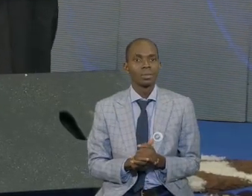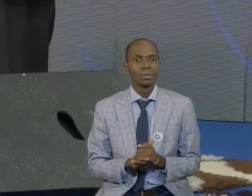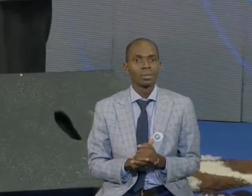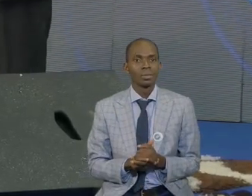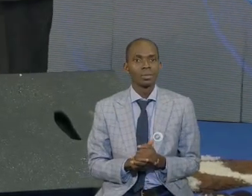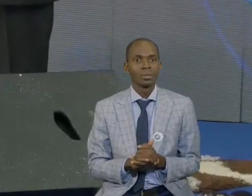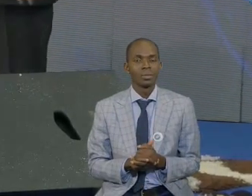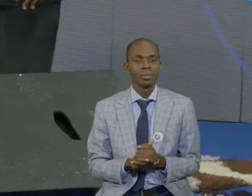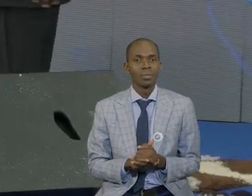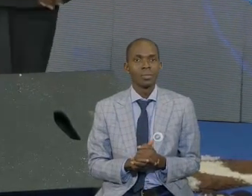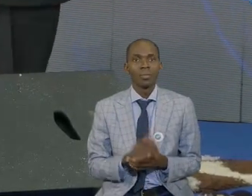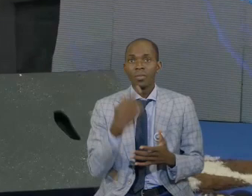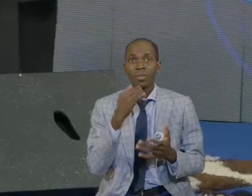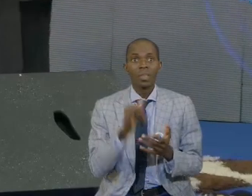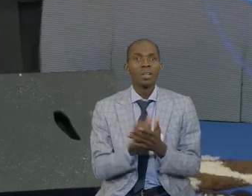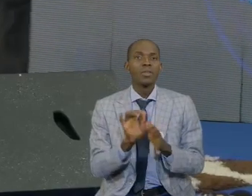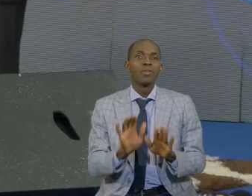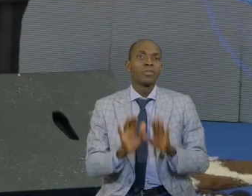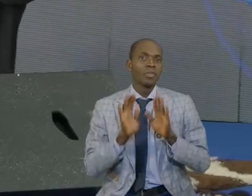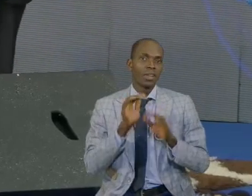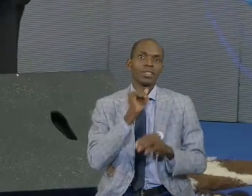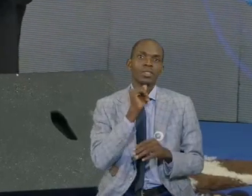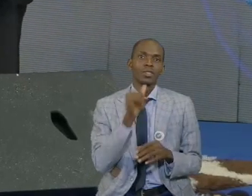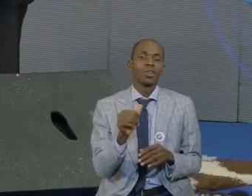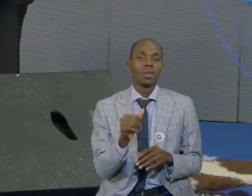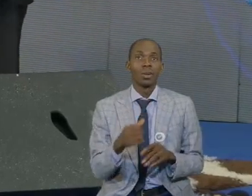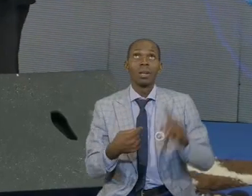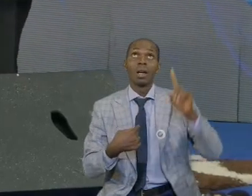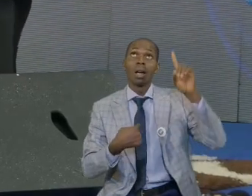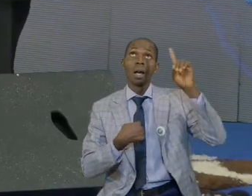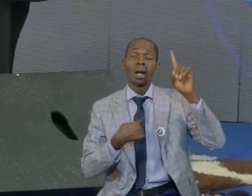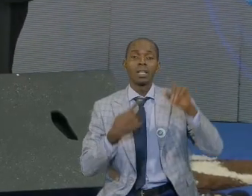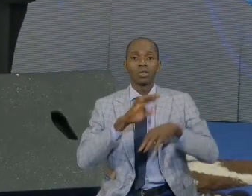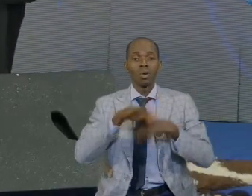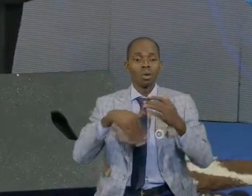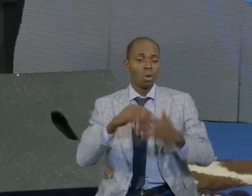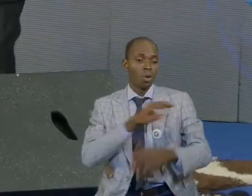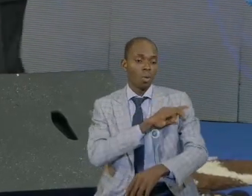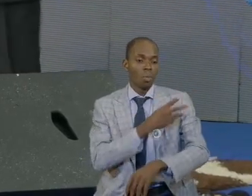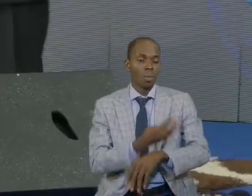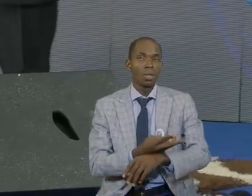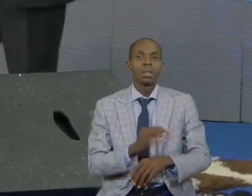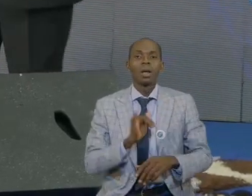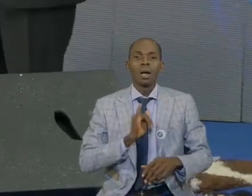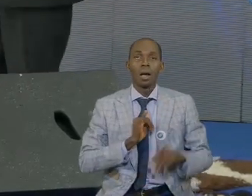He says, fear not, I, the Almighty, I am with you.